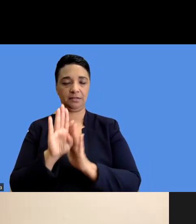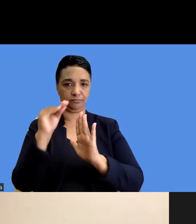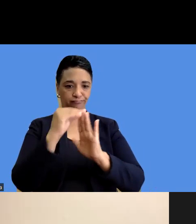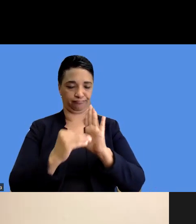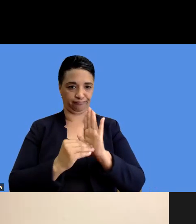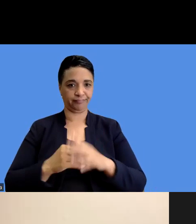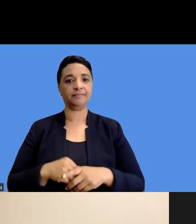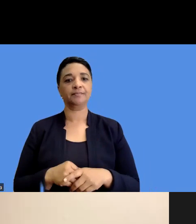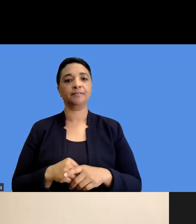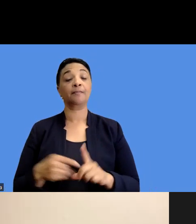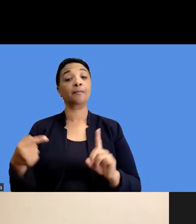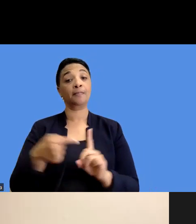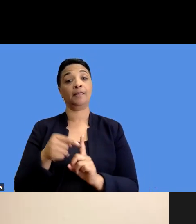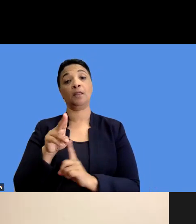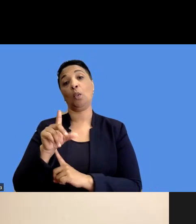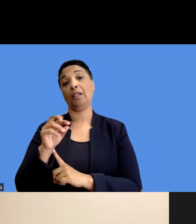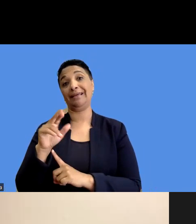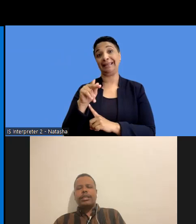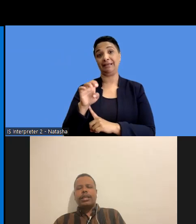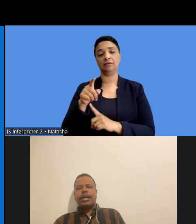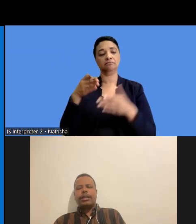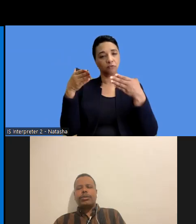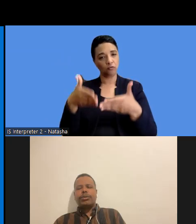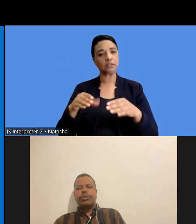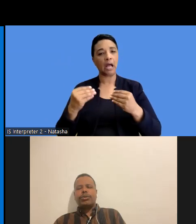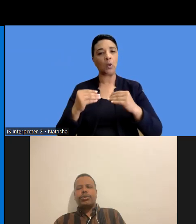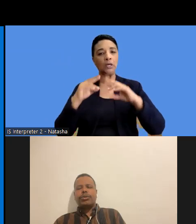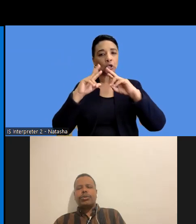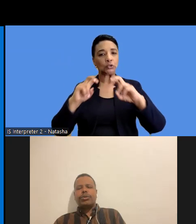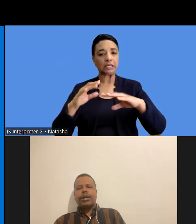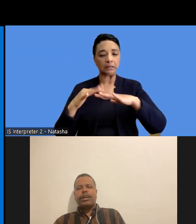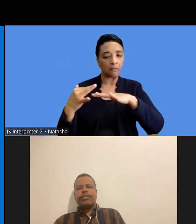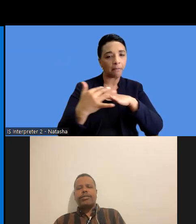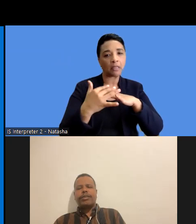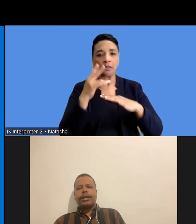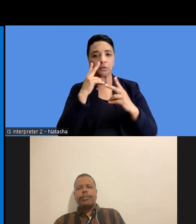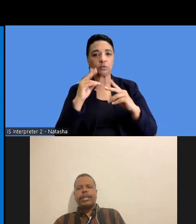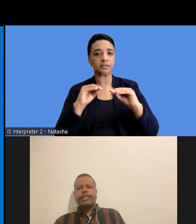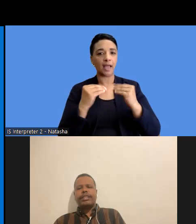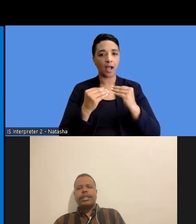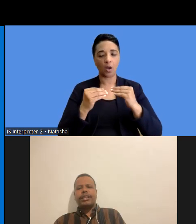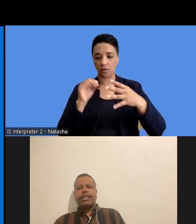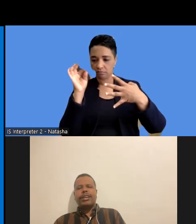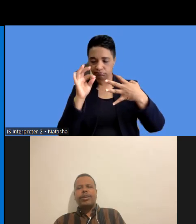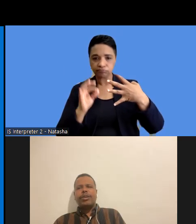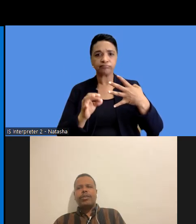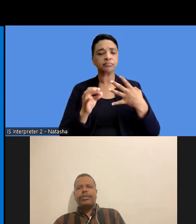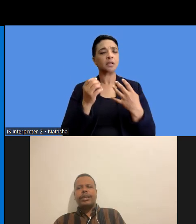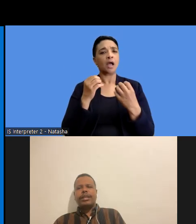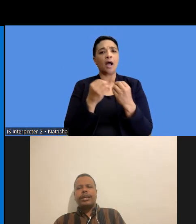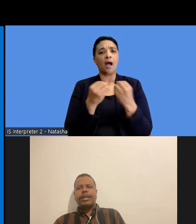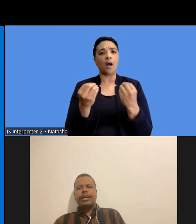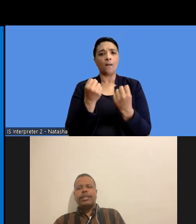was working on a mapping study to have better understanding